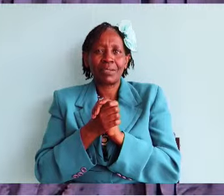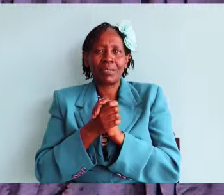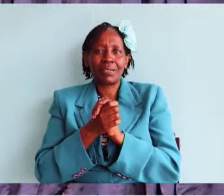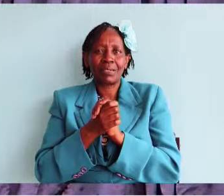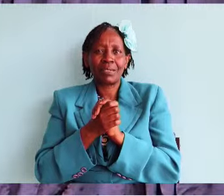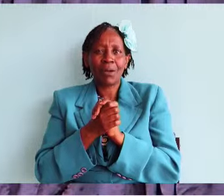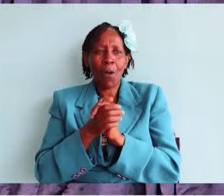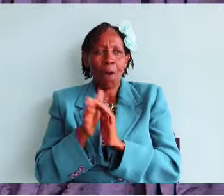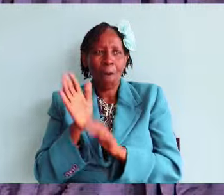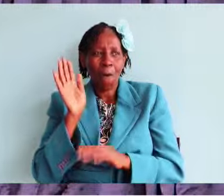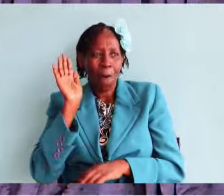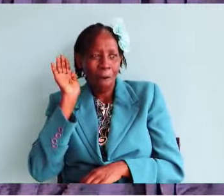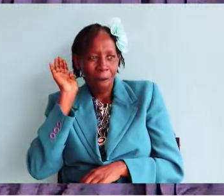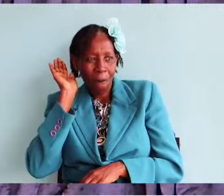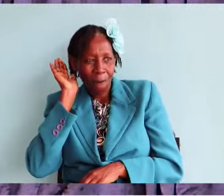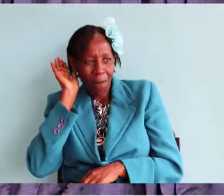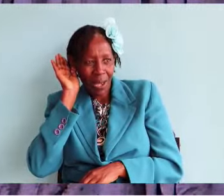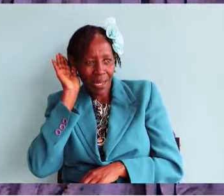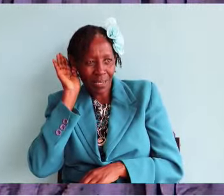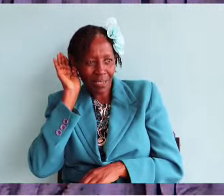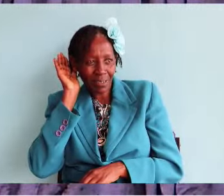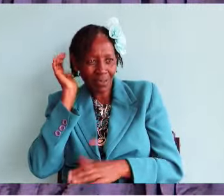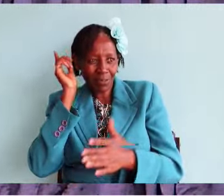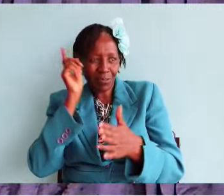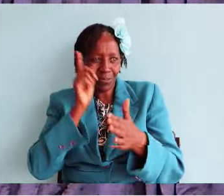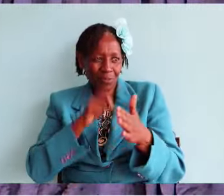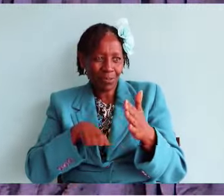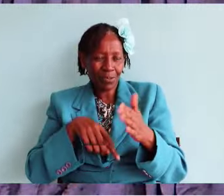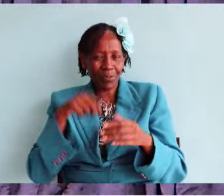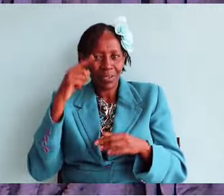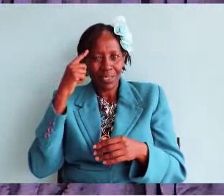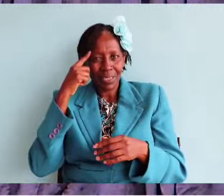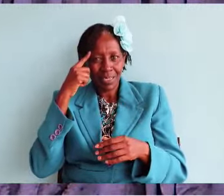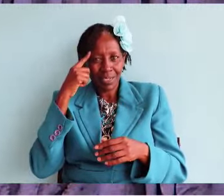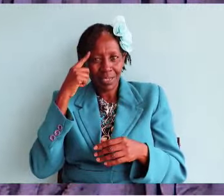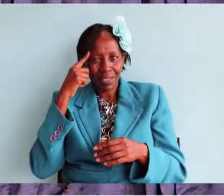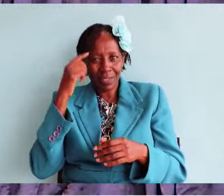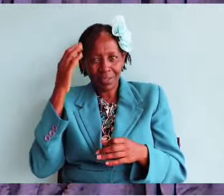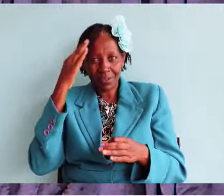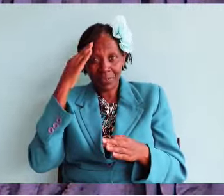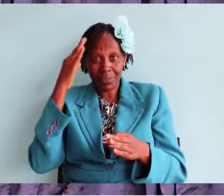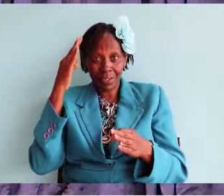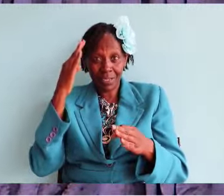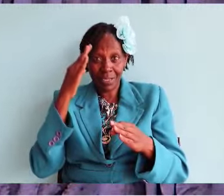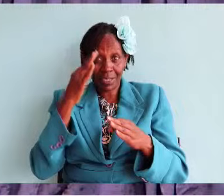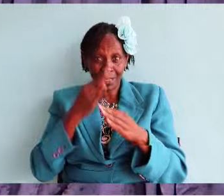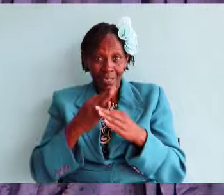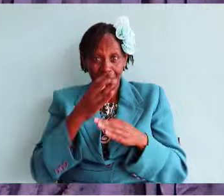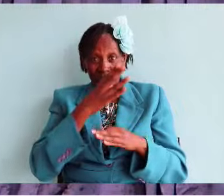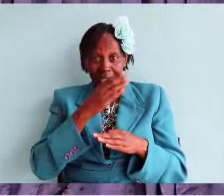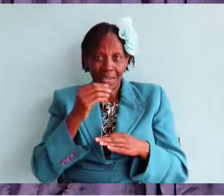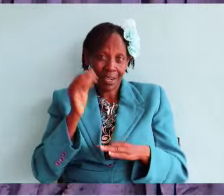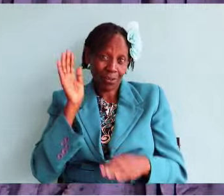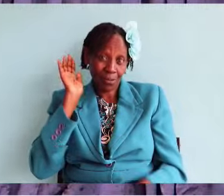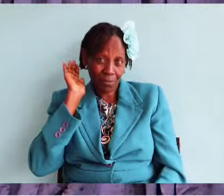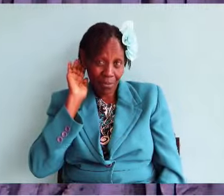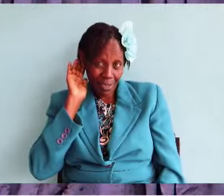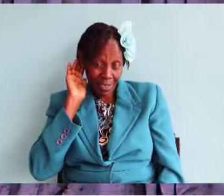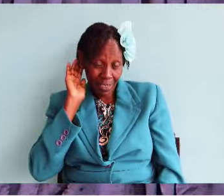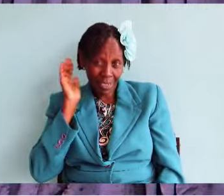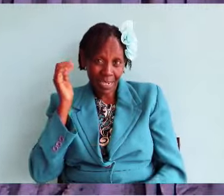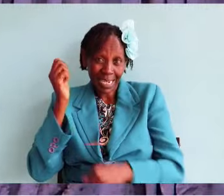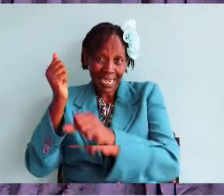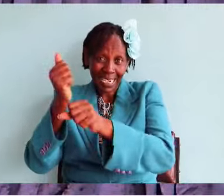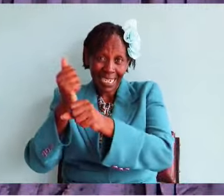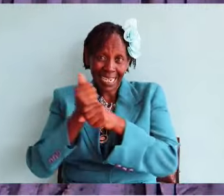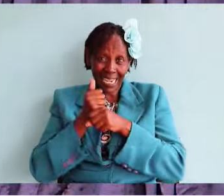obedience is what will count here. Faith and obedience. And trust in the Lord is